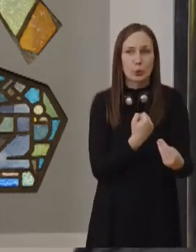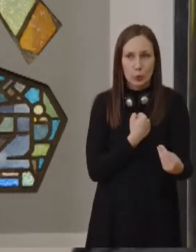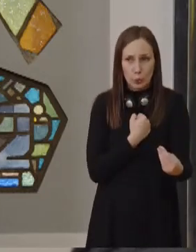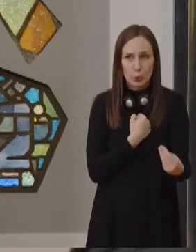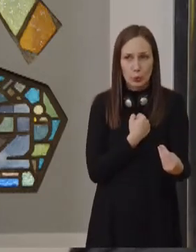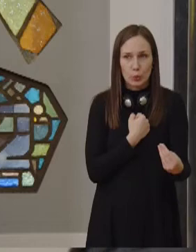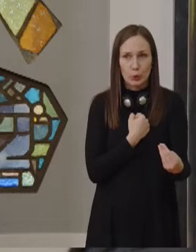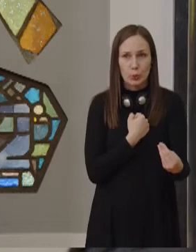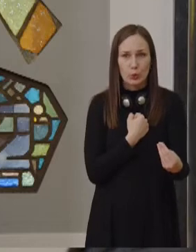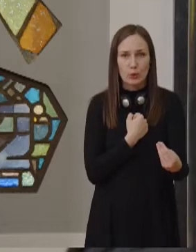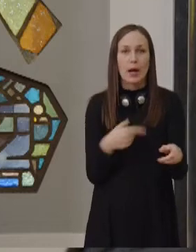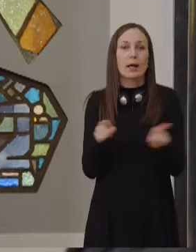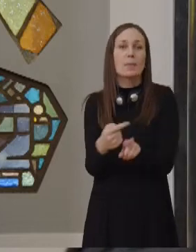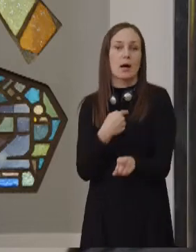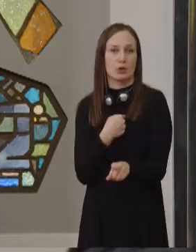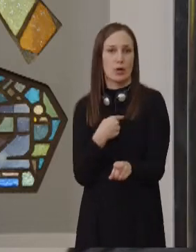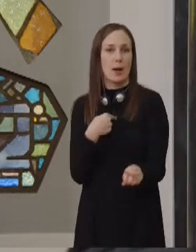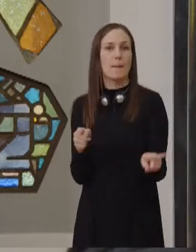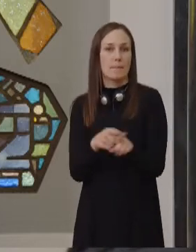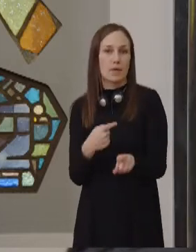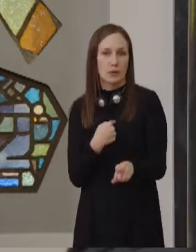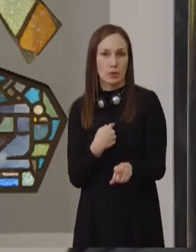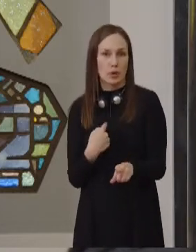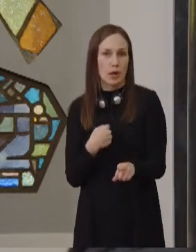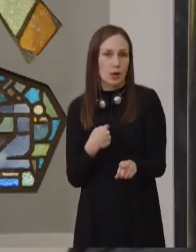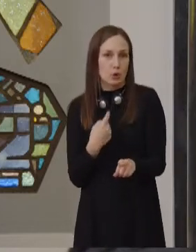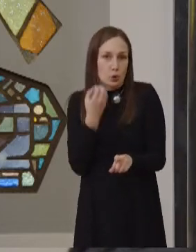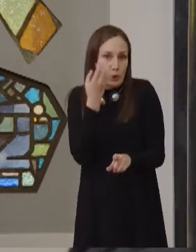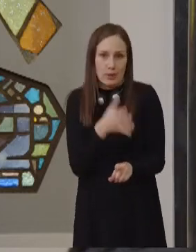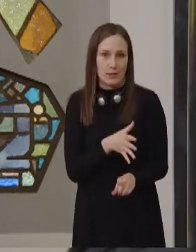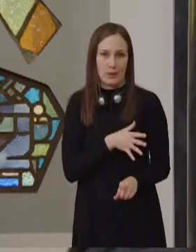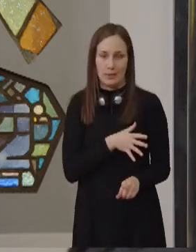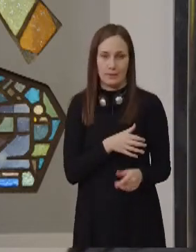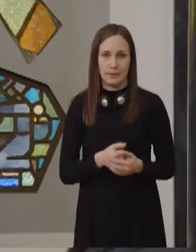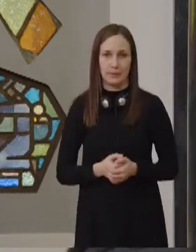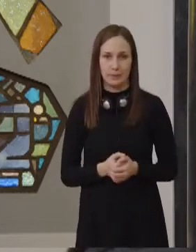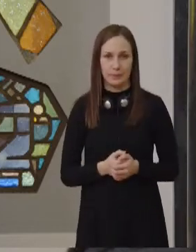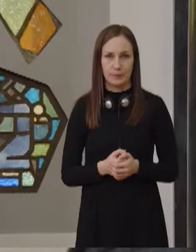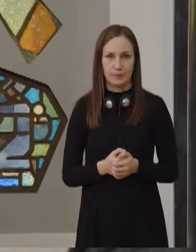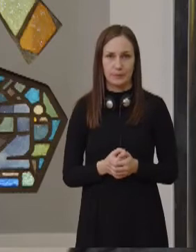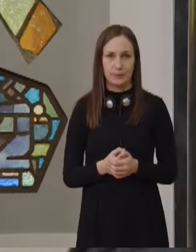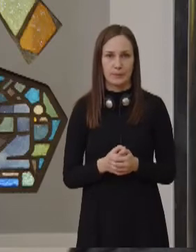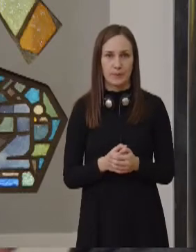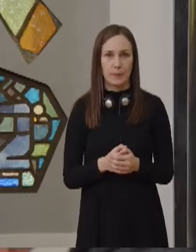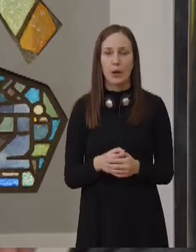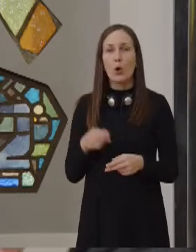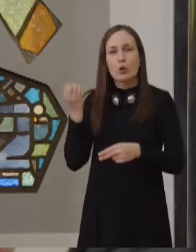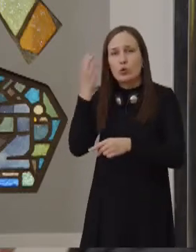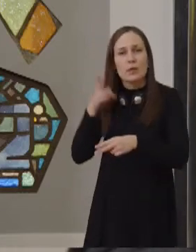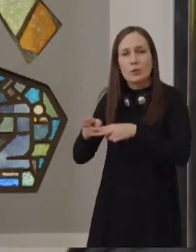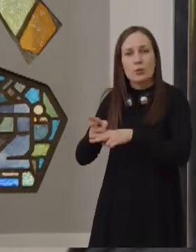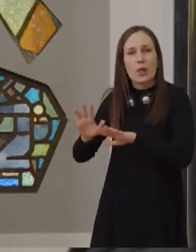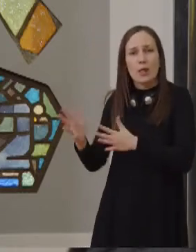still have the concept of a traditional family, just like I do, I cannot fully